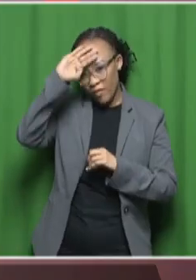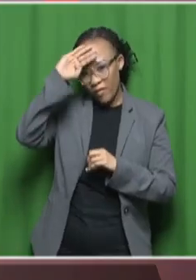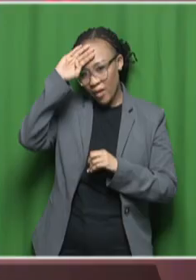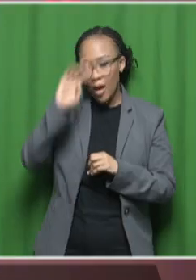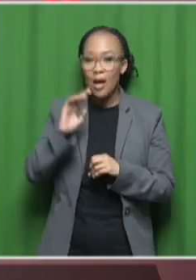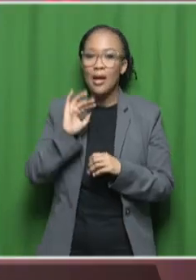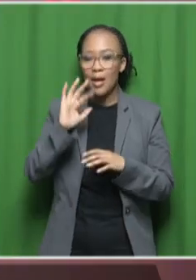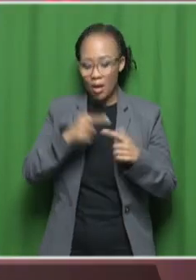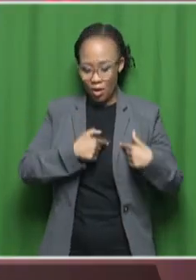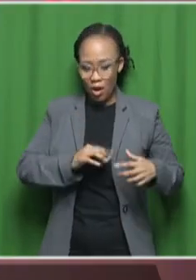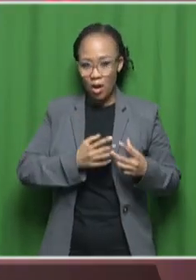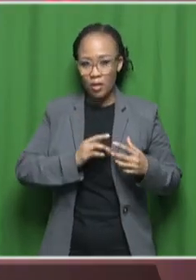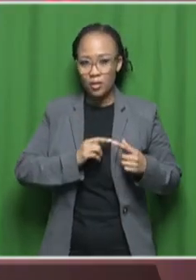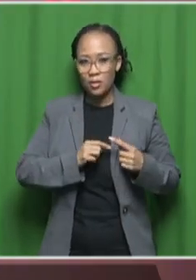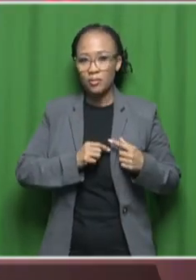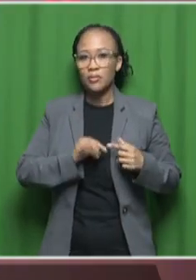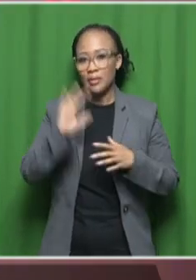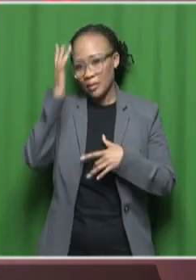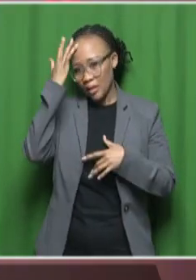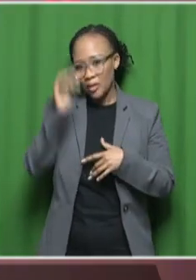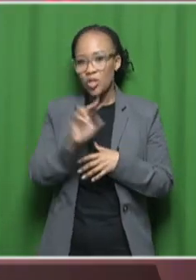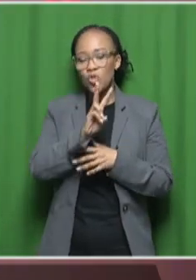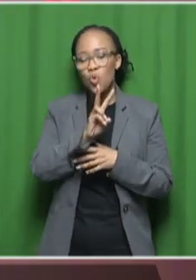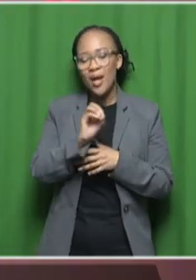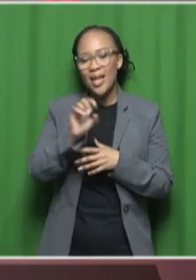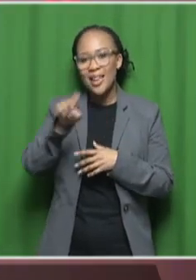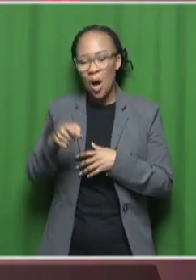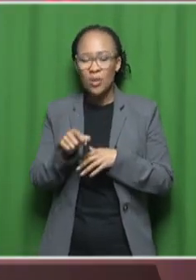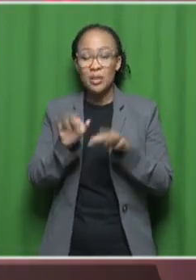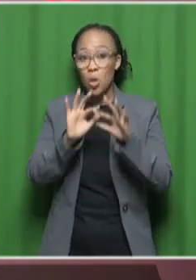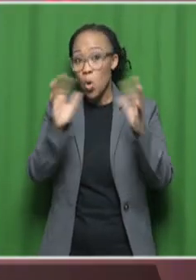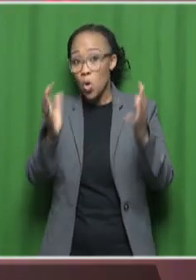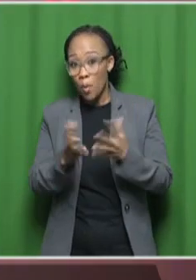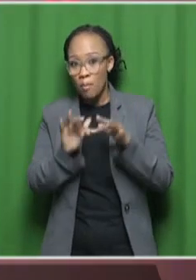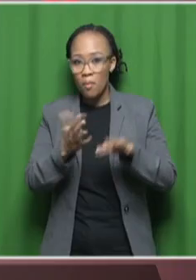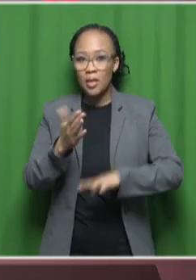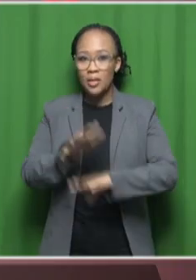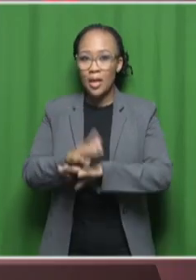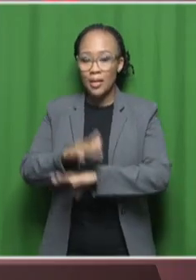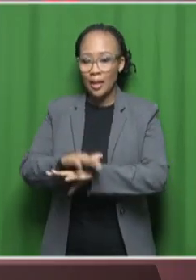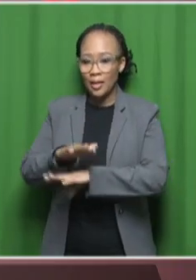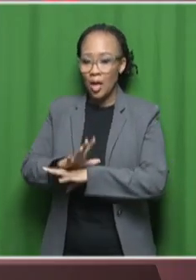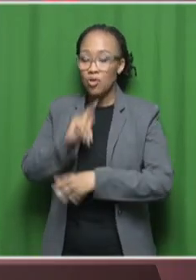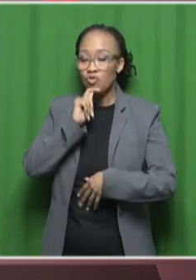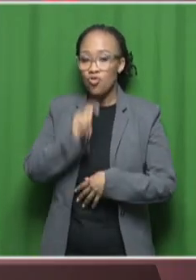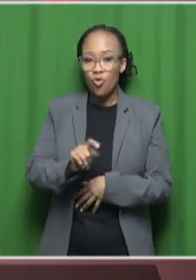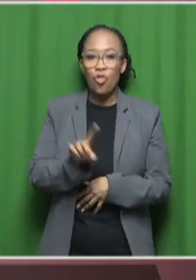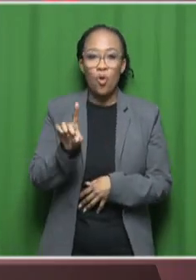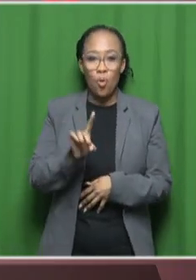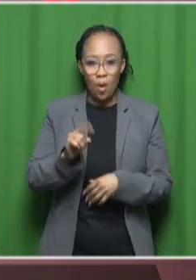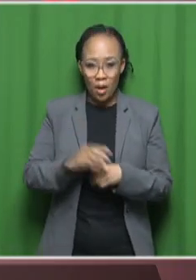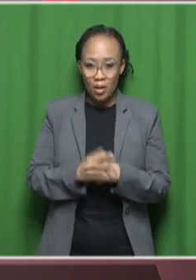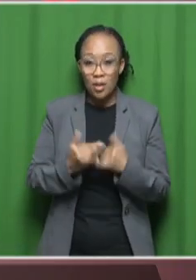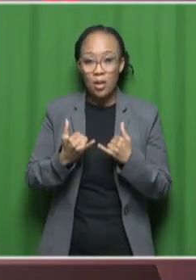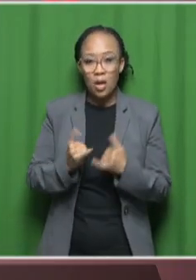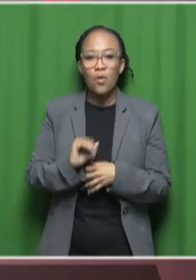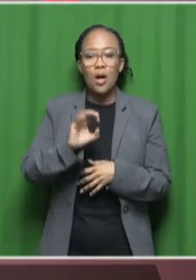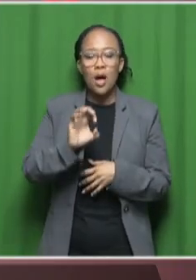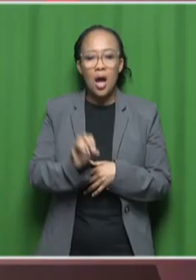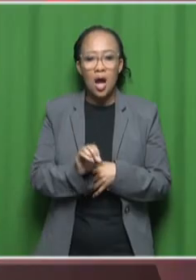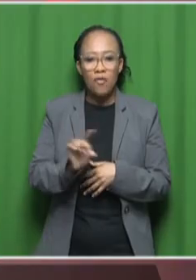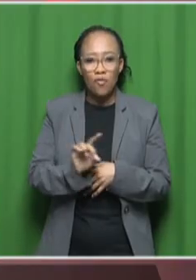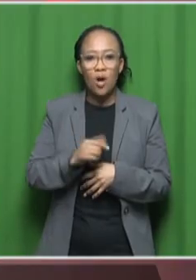than 200,000 lives globally each year. The alarming truth is that the untreated strep throat can lead